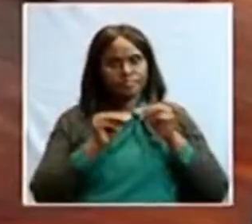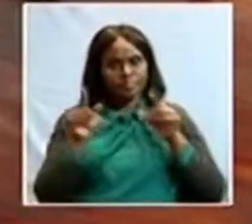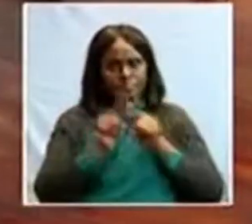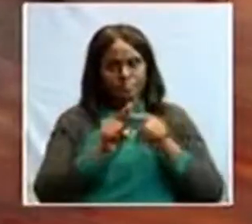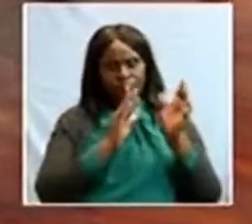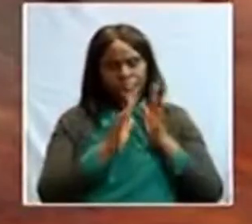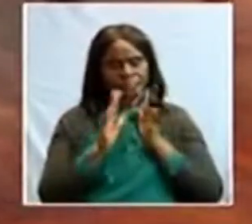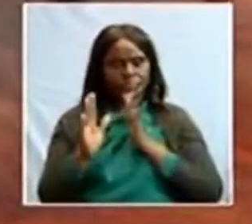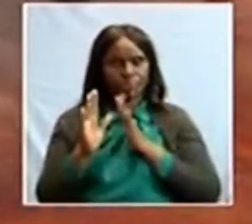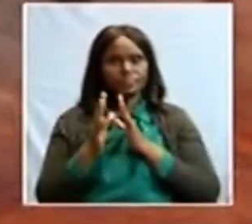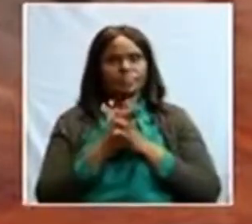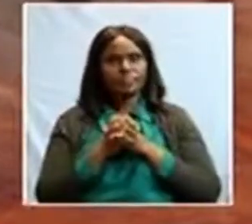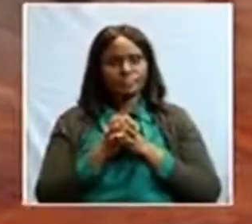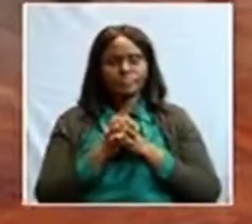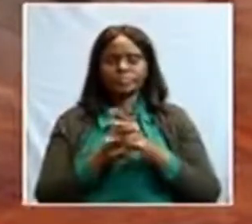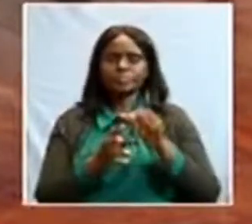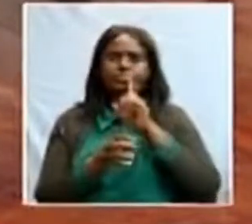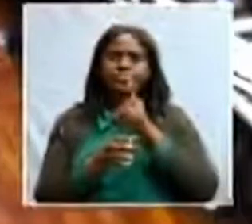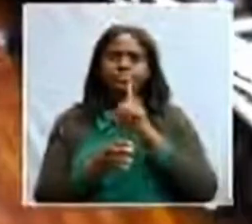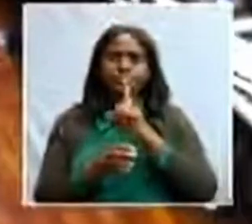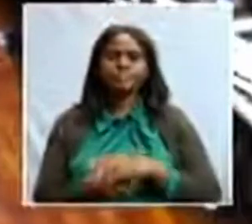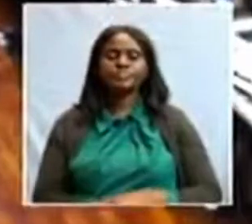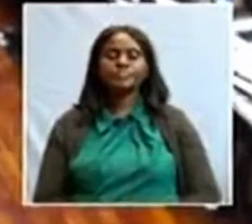we'll plan. Sure.